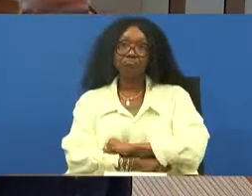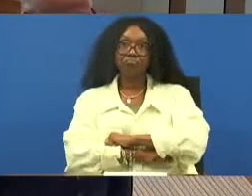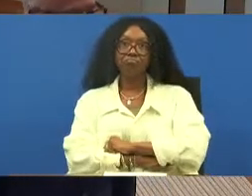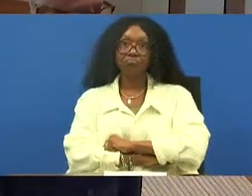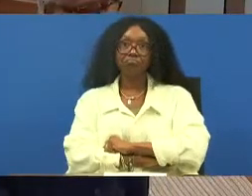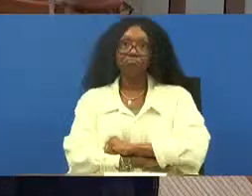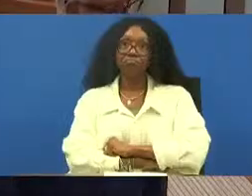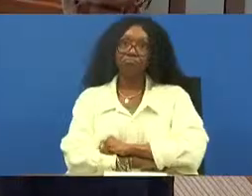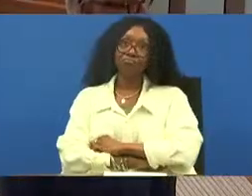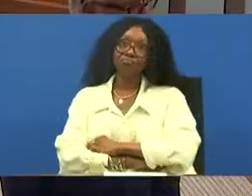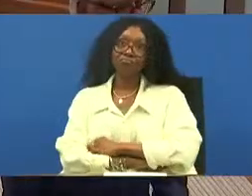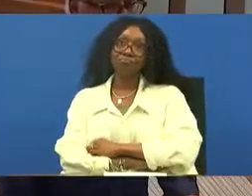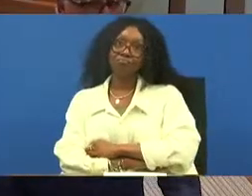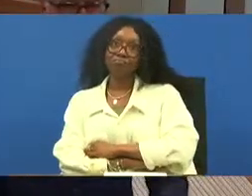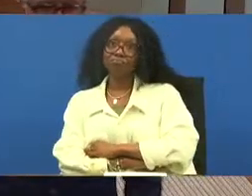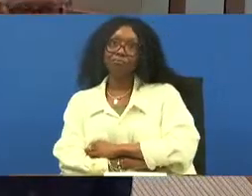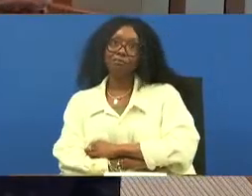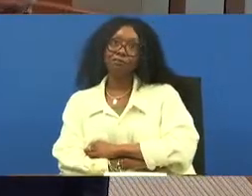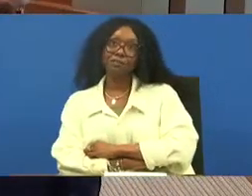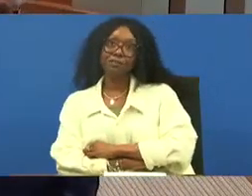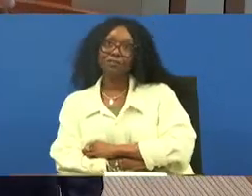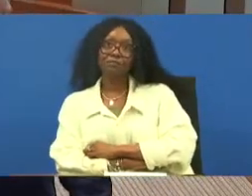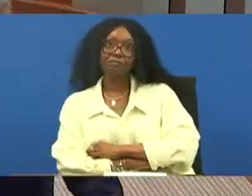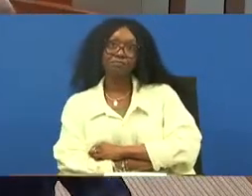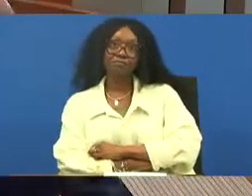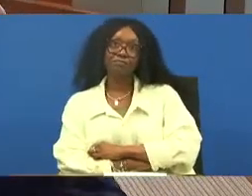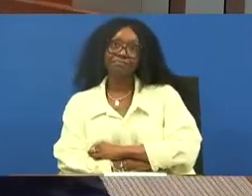so can we do to next week?